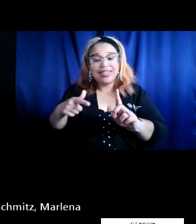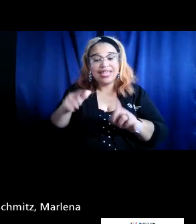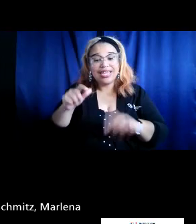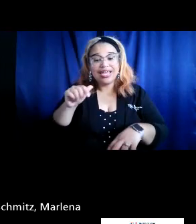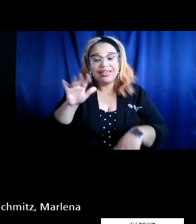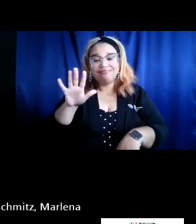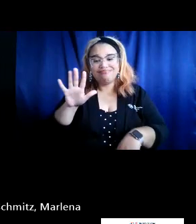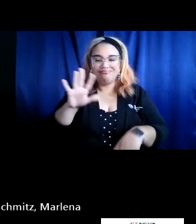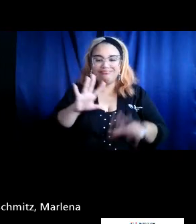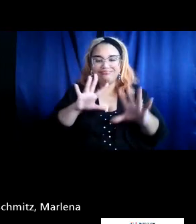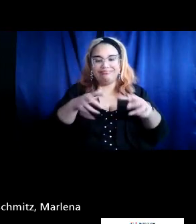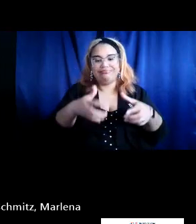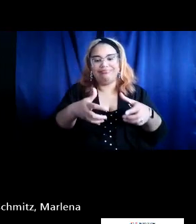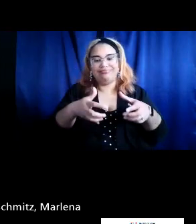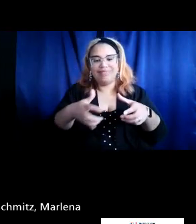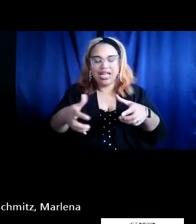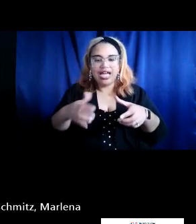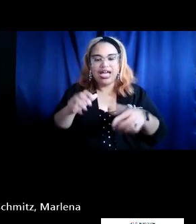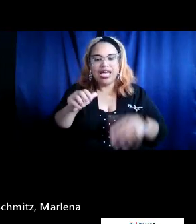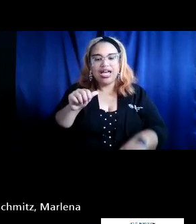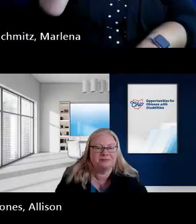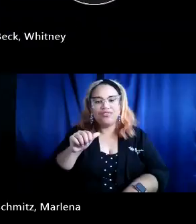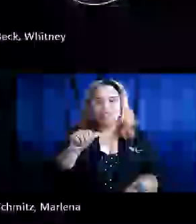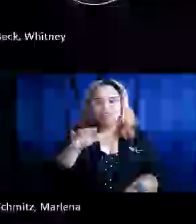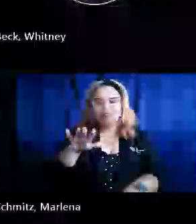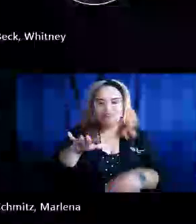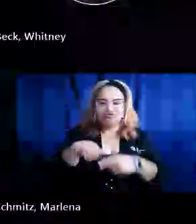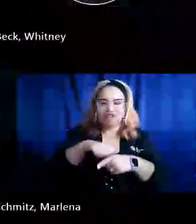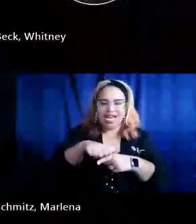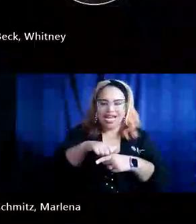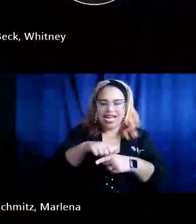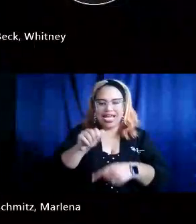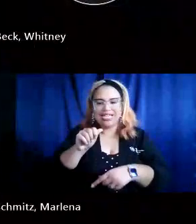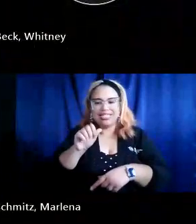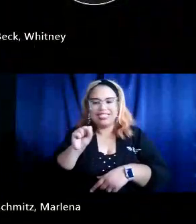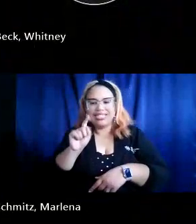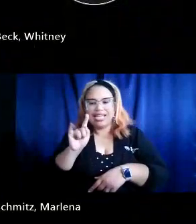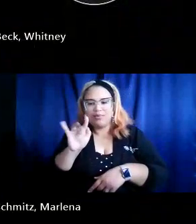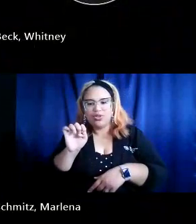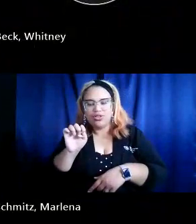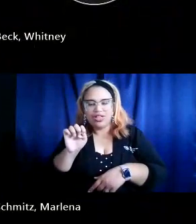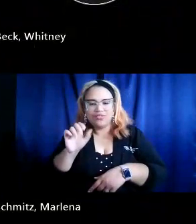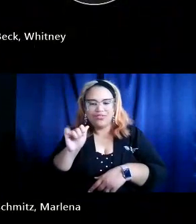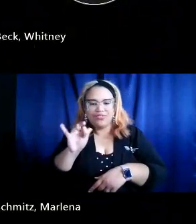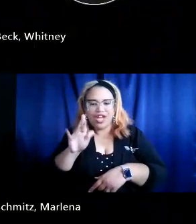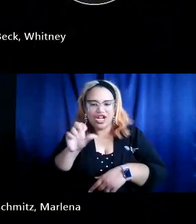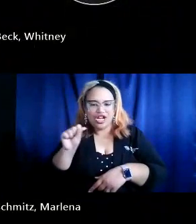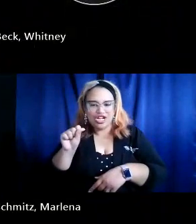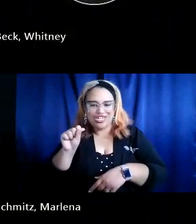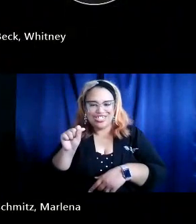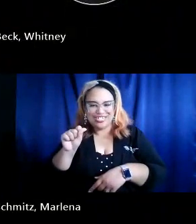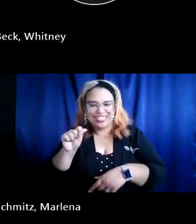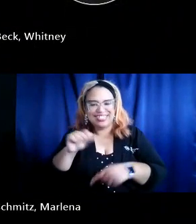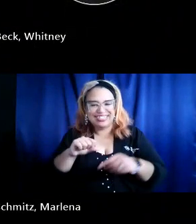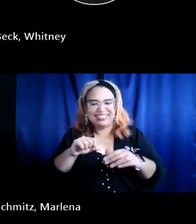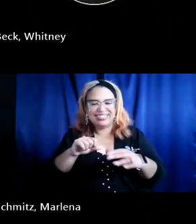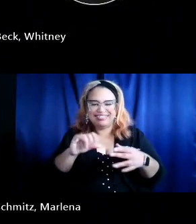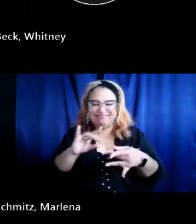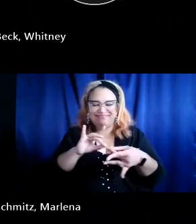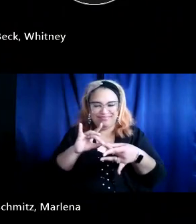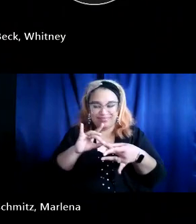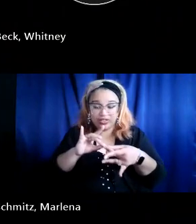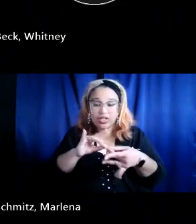do? Hi, yes, absolutely. So earlier before the meeting, I was connecting with my friends at OOD and we were having some issues.